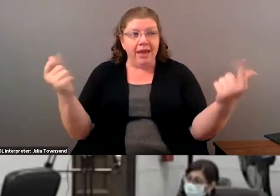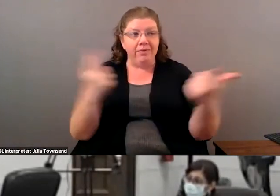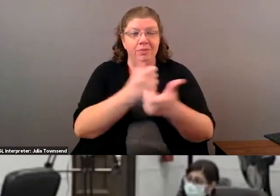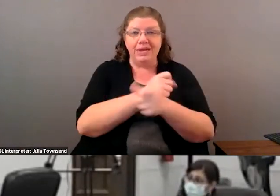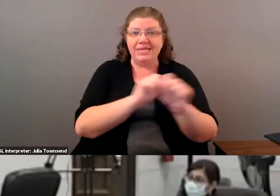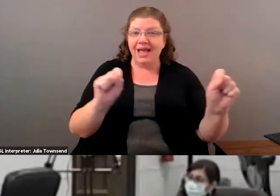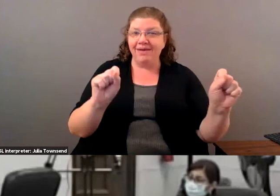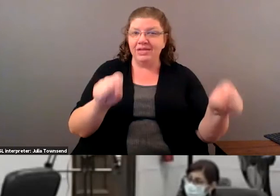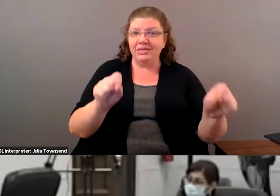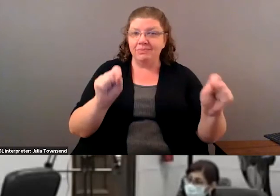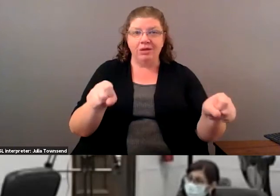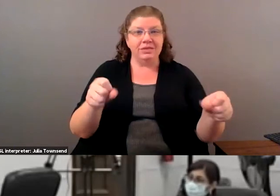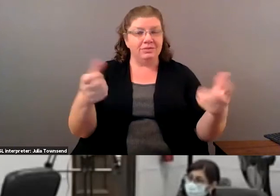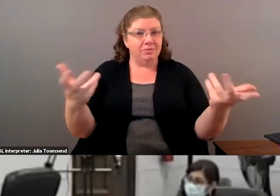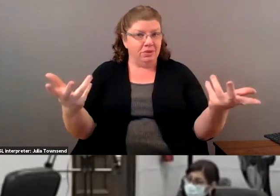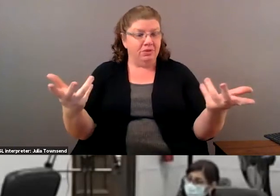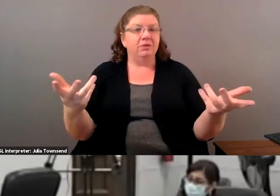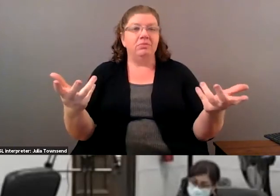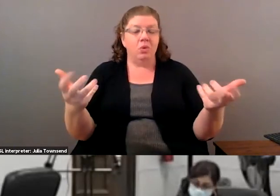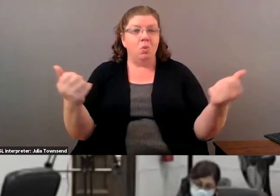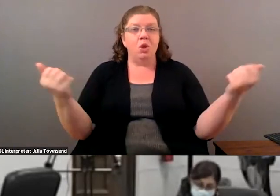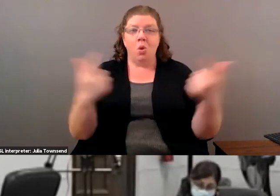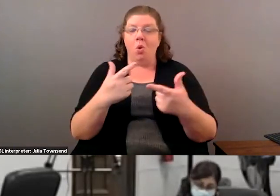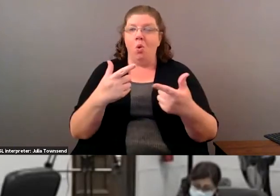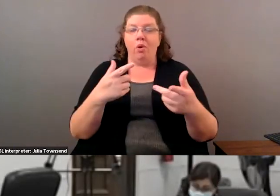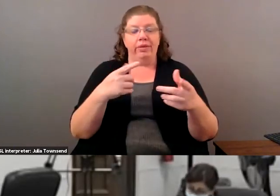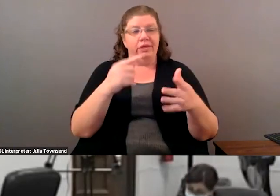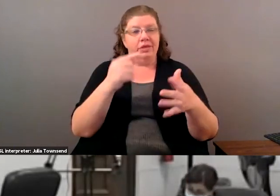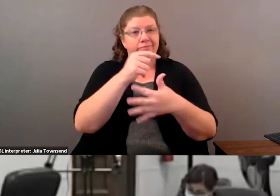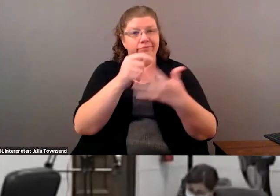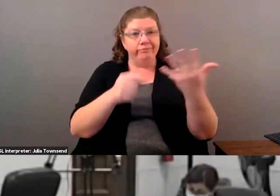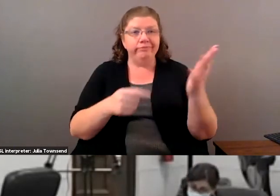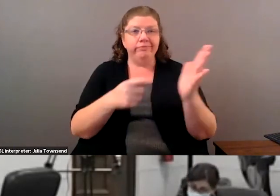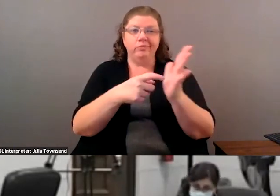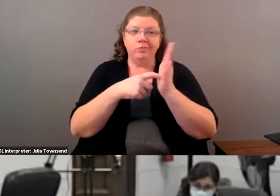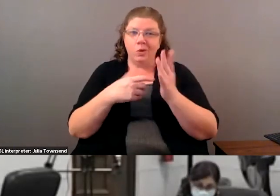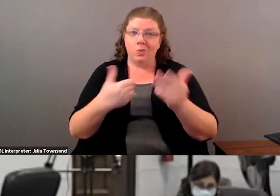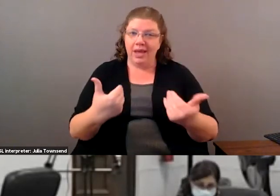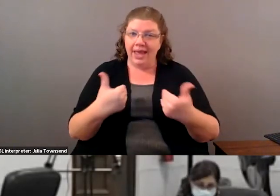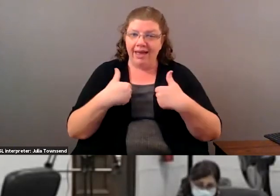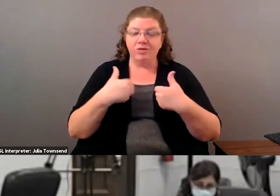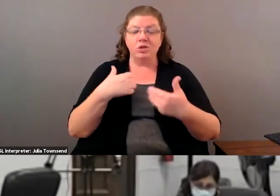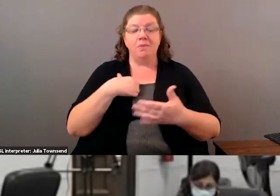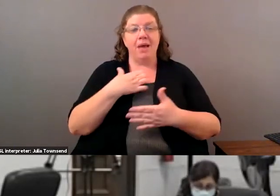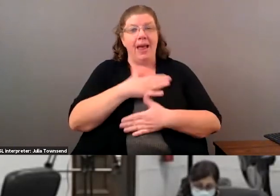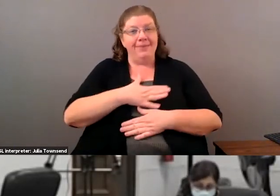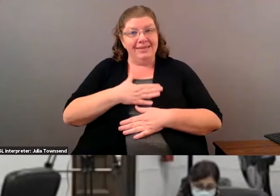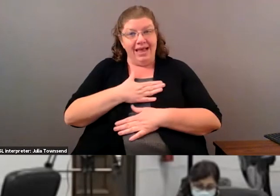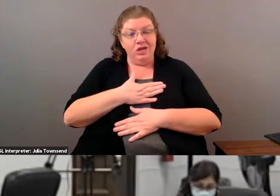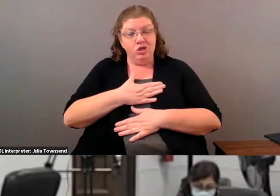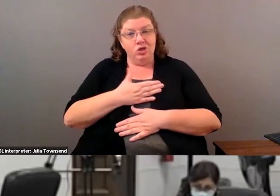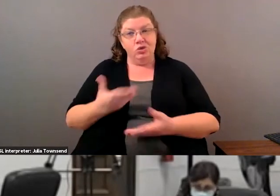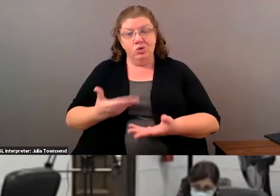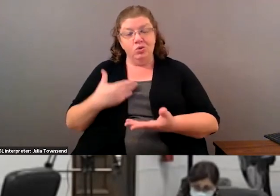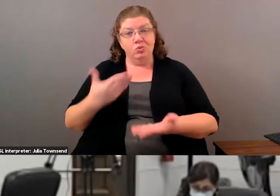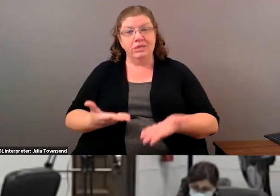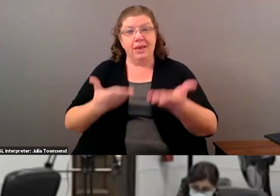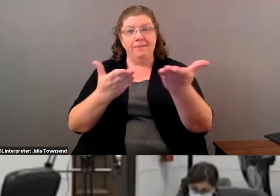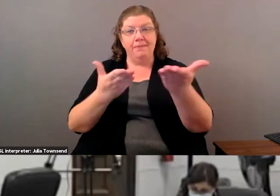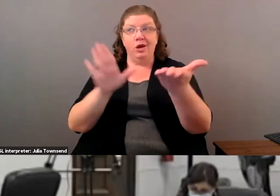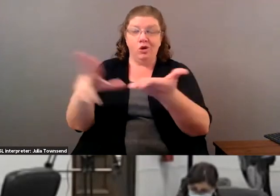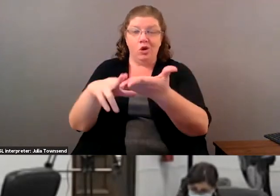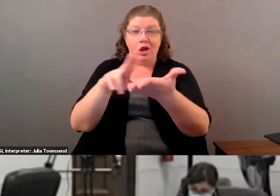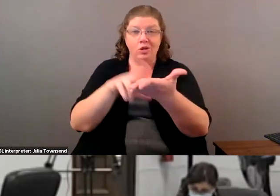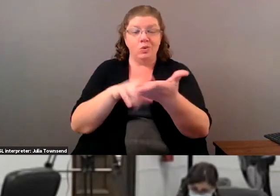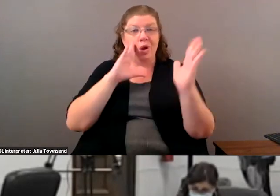possible as we can with all the means that we have. So it's my pleasure to bring that forward to you, and I hope you'll support